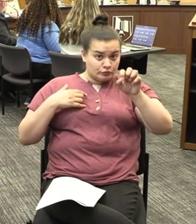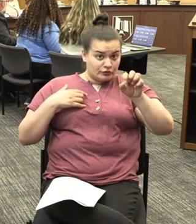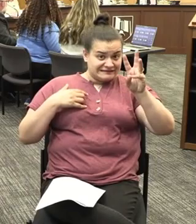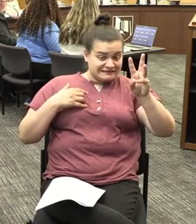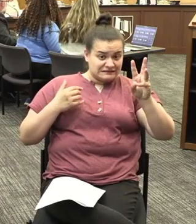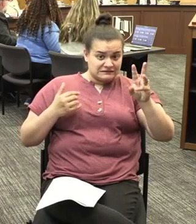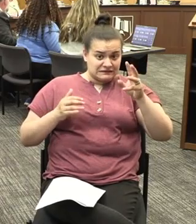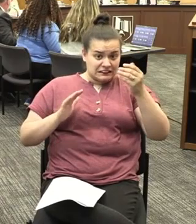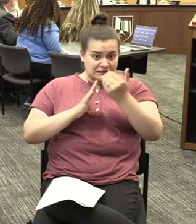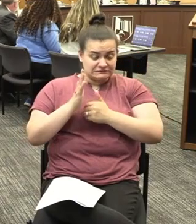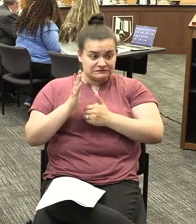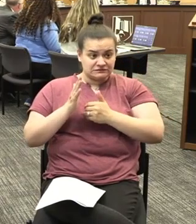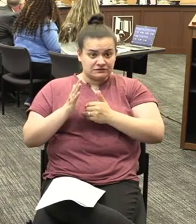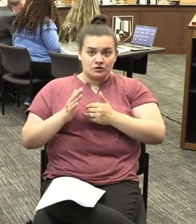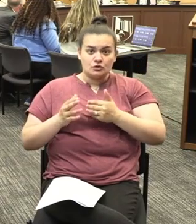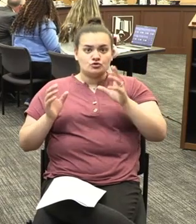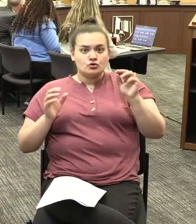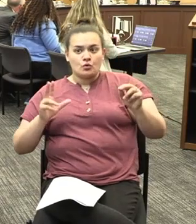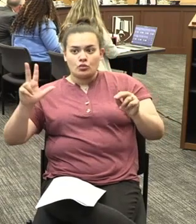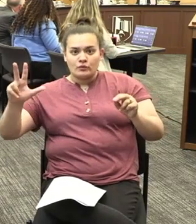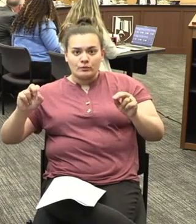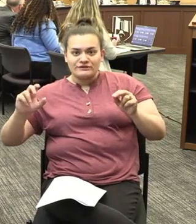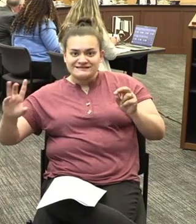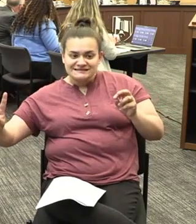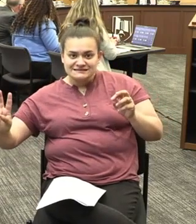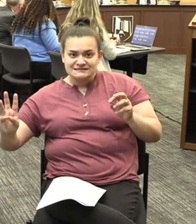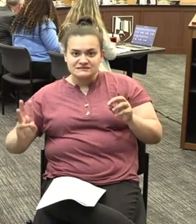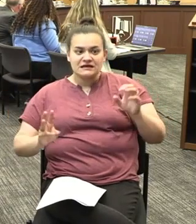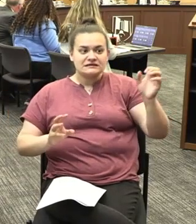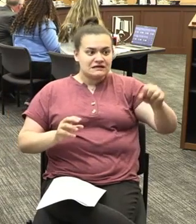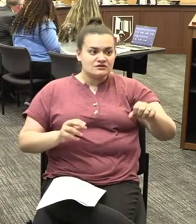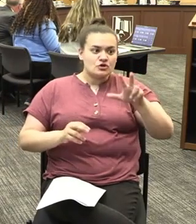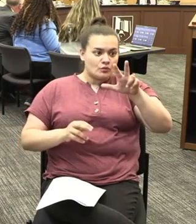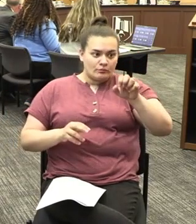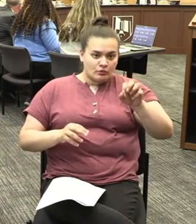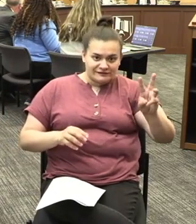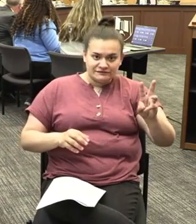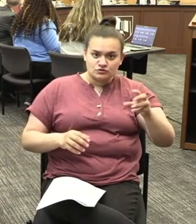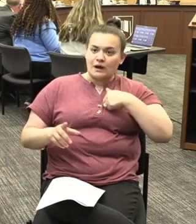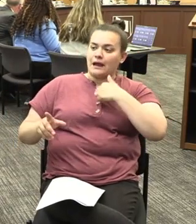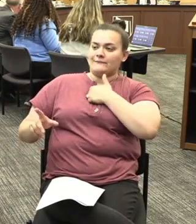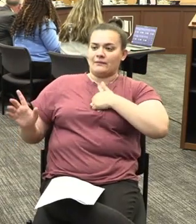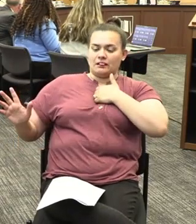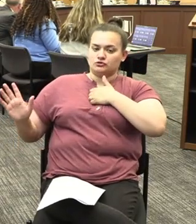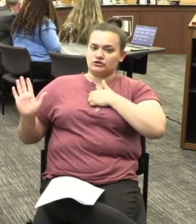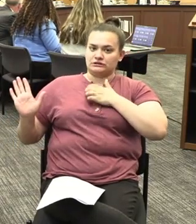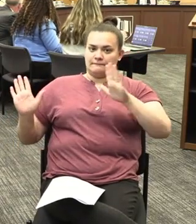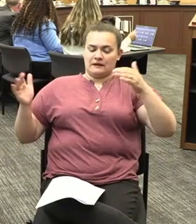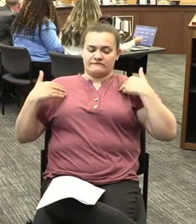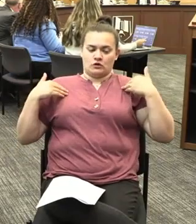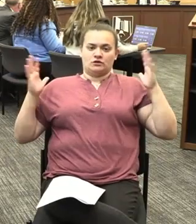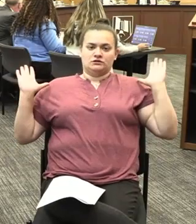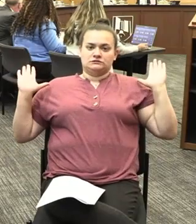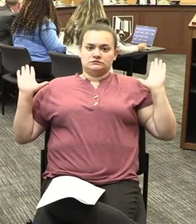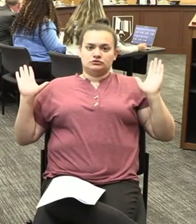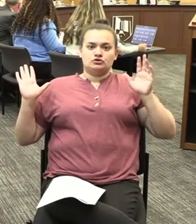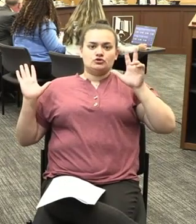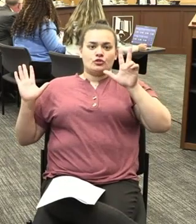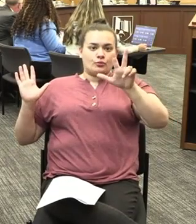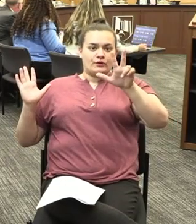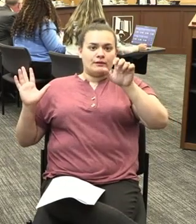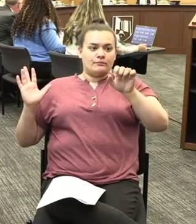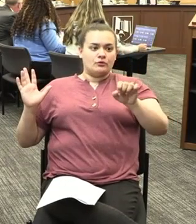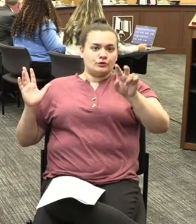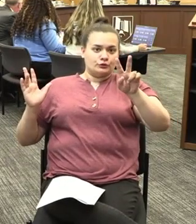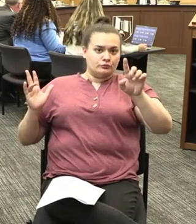either. No, Yeah. 3.6. 3. Right, 3.6. 3 point, so I apologize. Yeah. My fault. We're on 3.2.8. Did